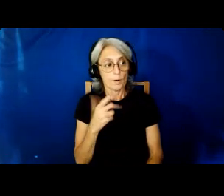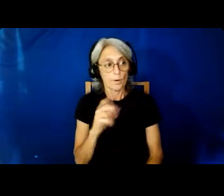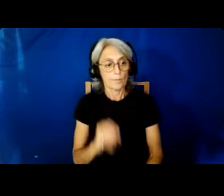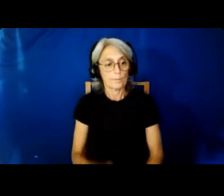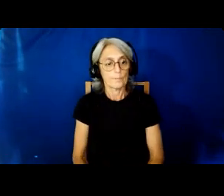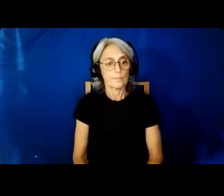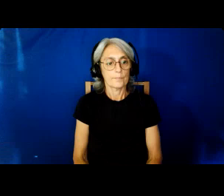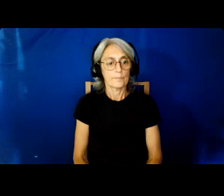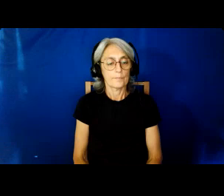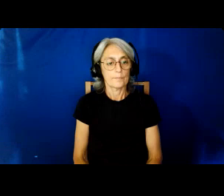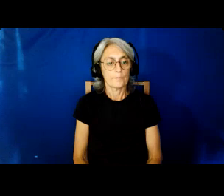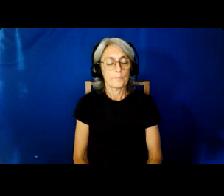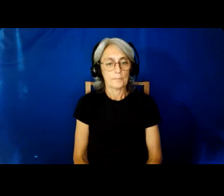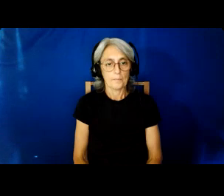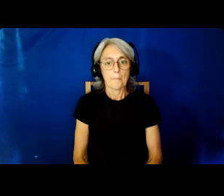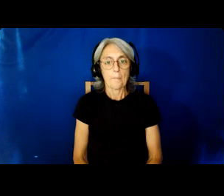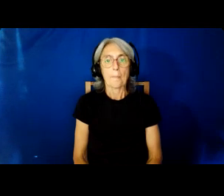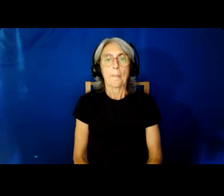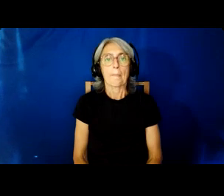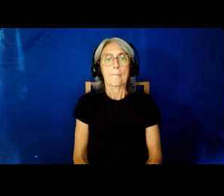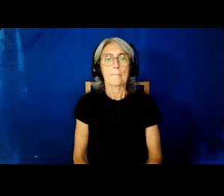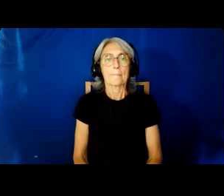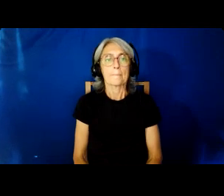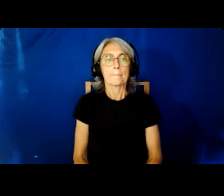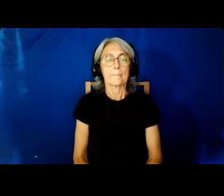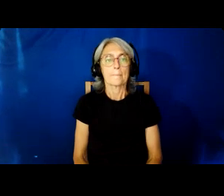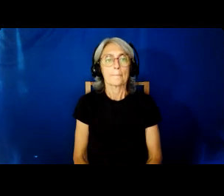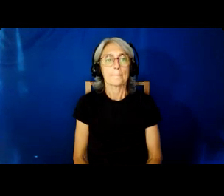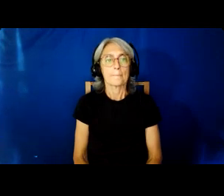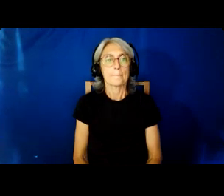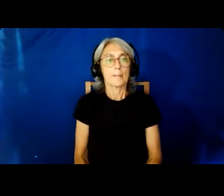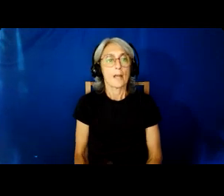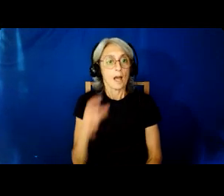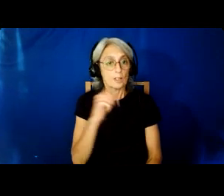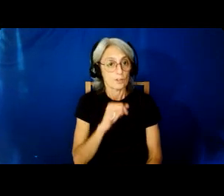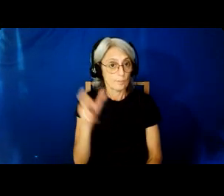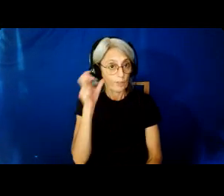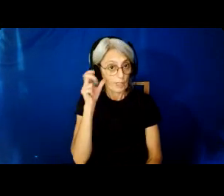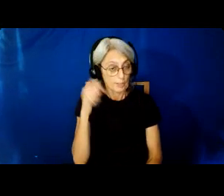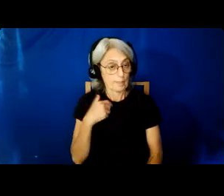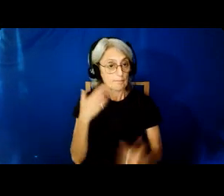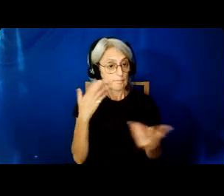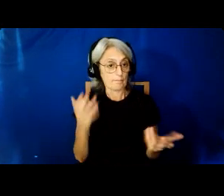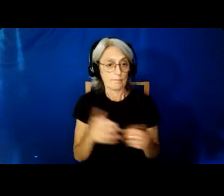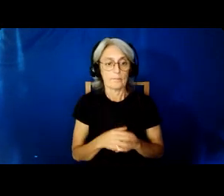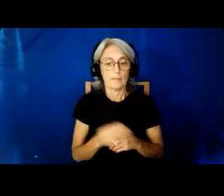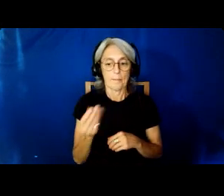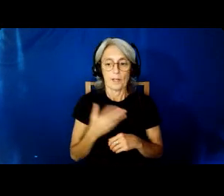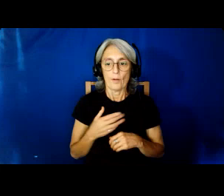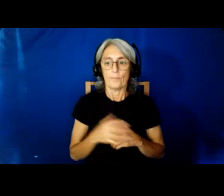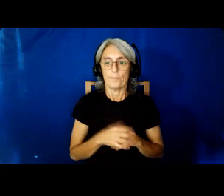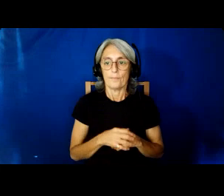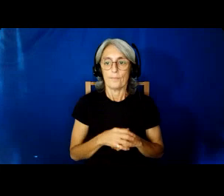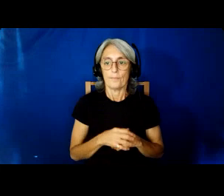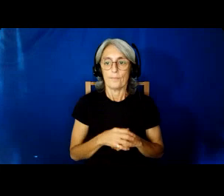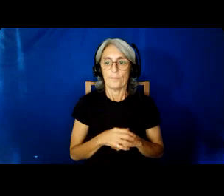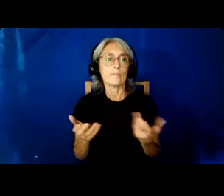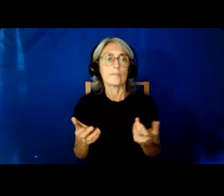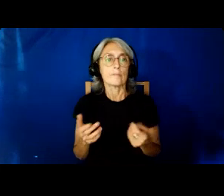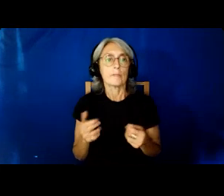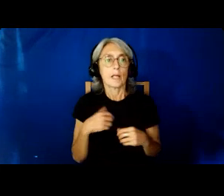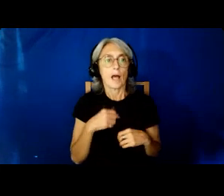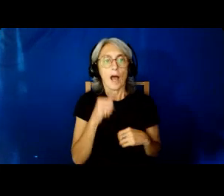All right, thank you, Chair. I'm going to assume my voice is coming through. Maybe you can confirm for me. I haven't gone off mute in this